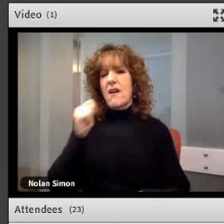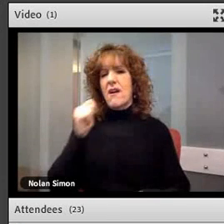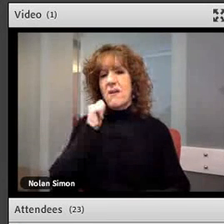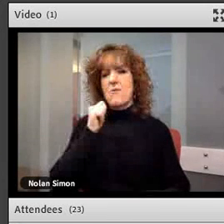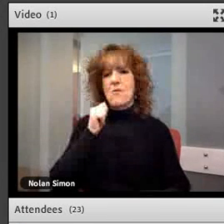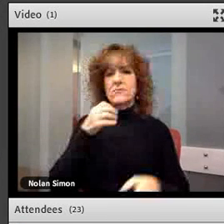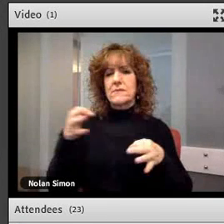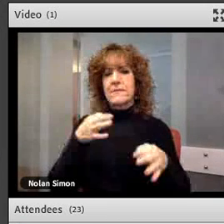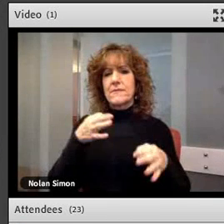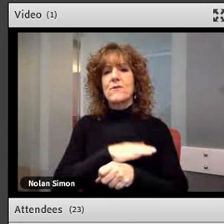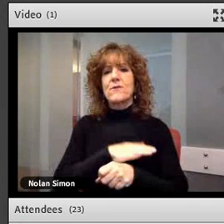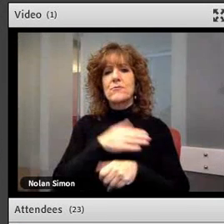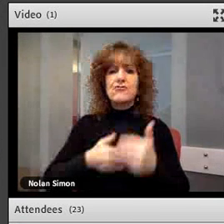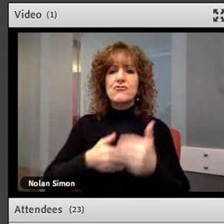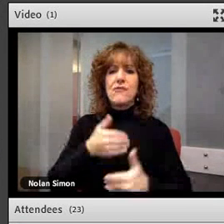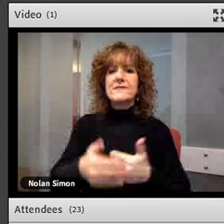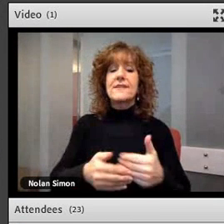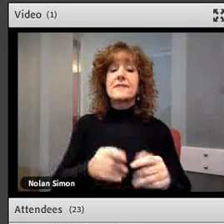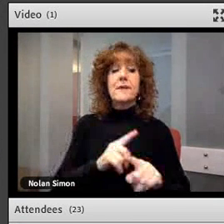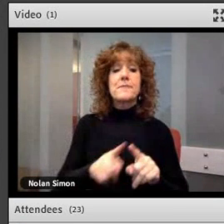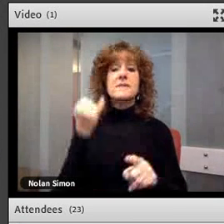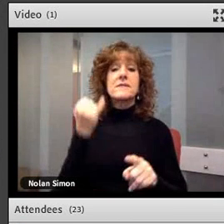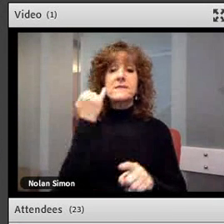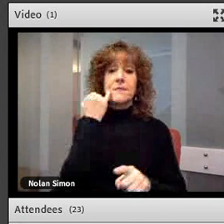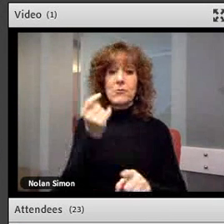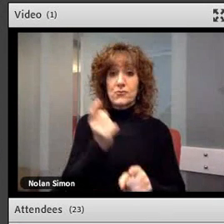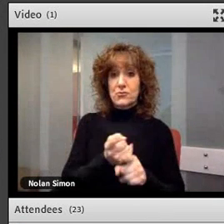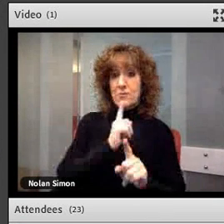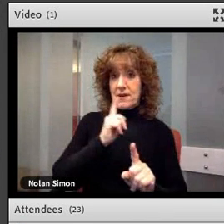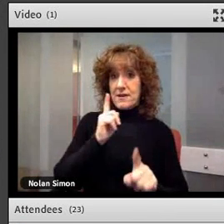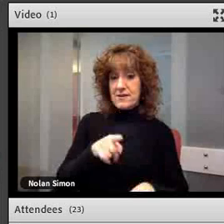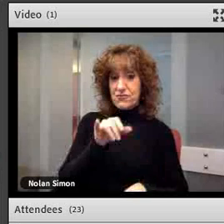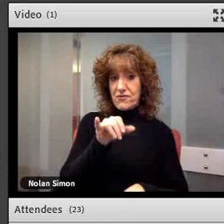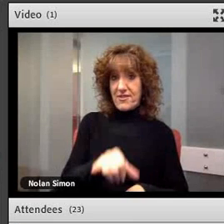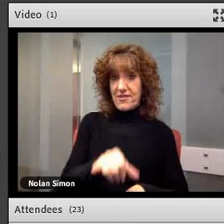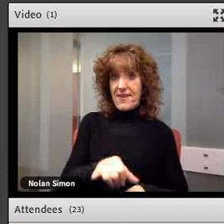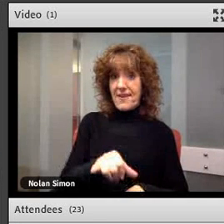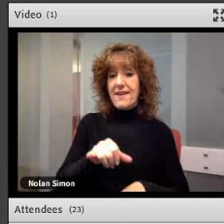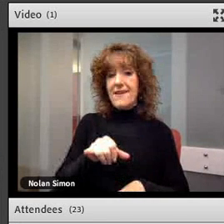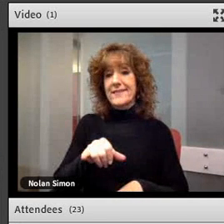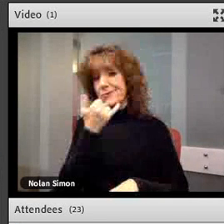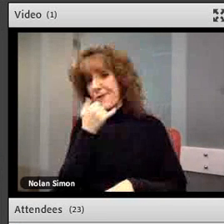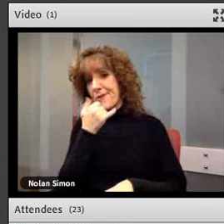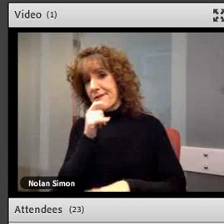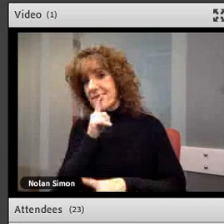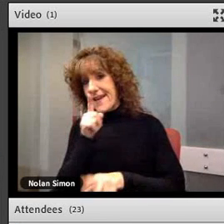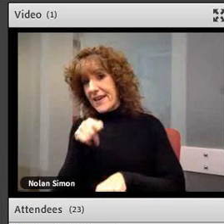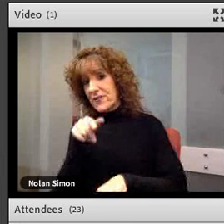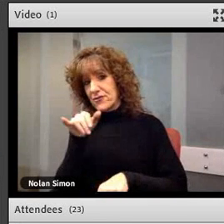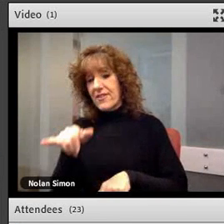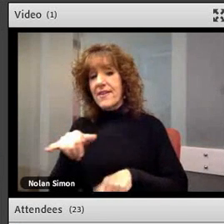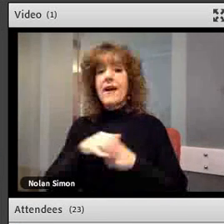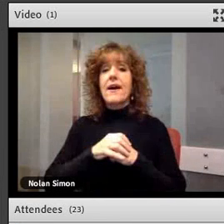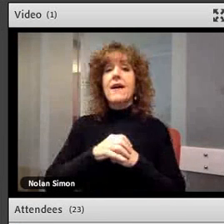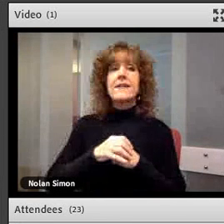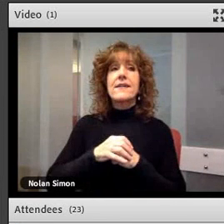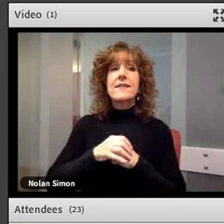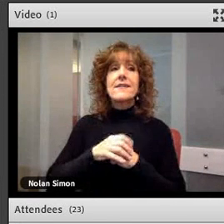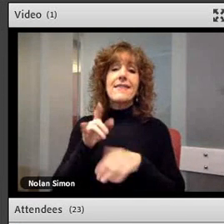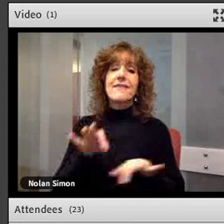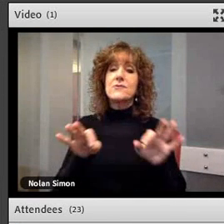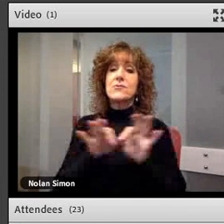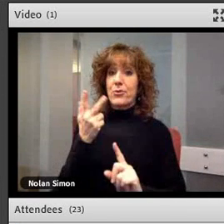whole process, but say this is the correct answer and this is the wrong answer. Okay, and this is